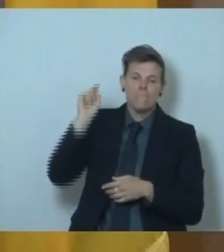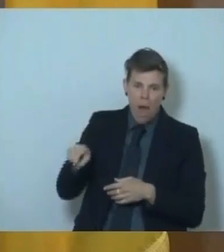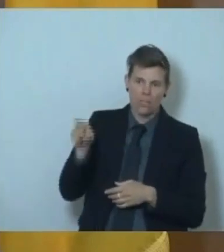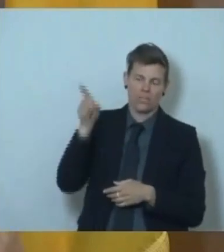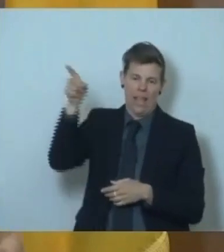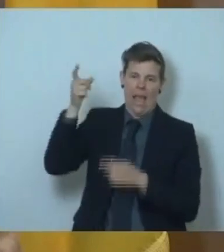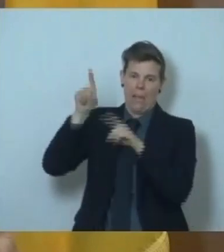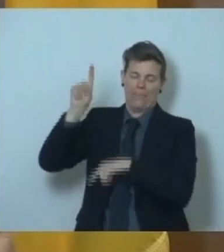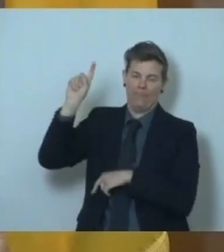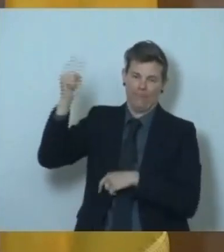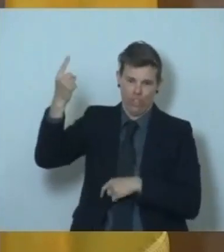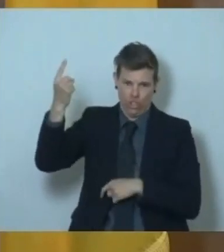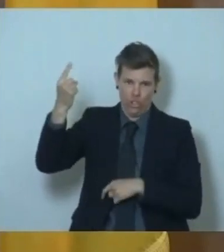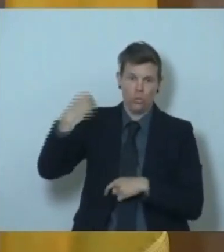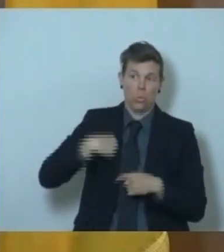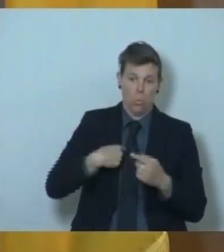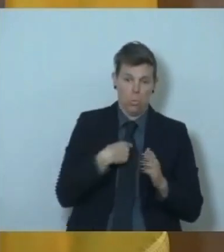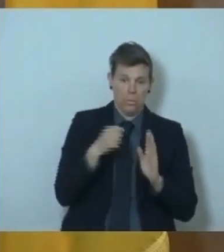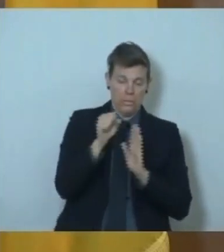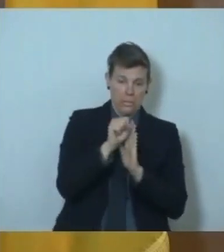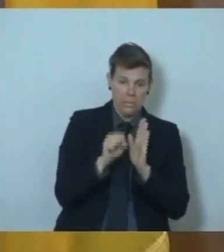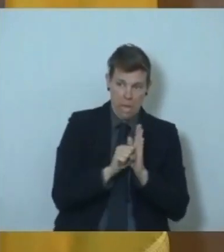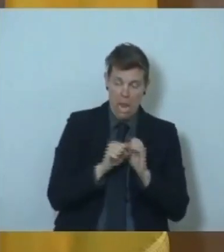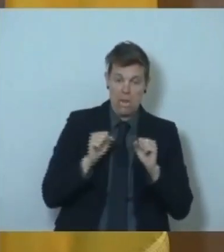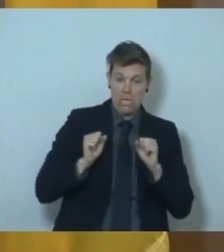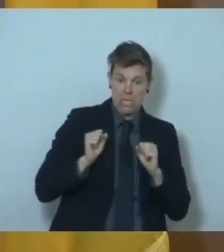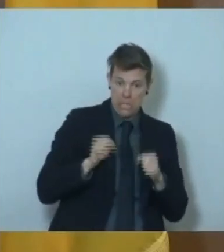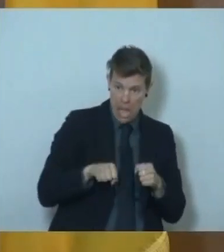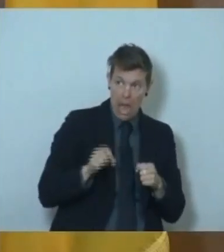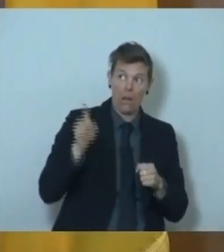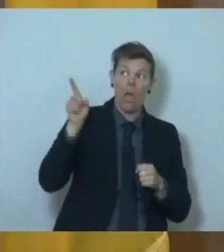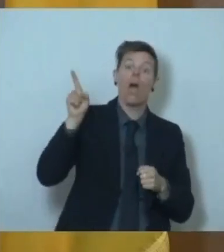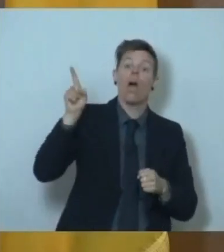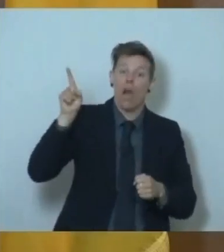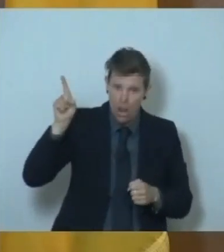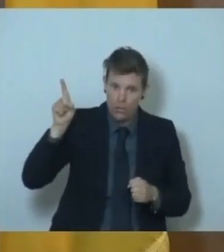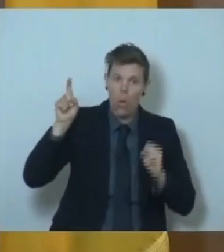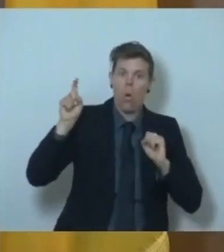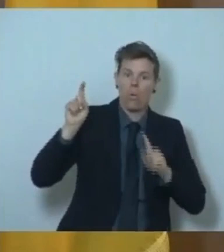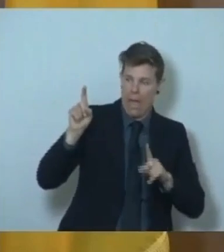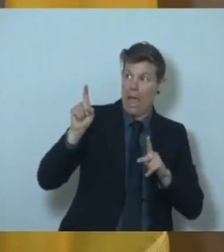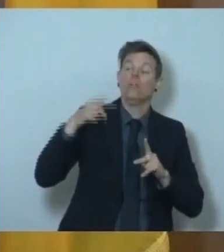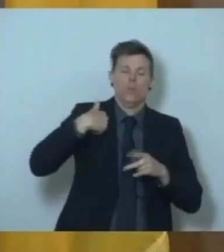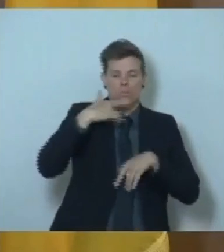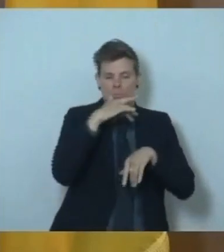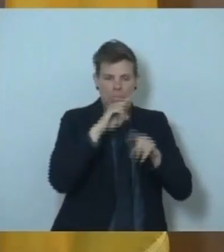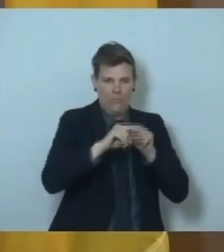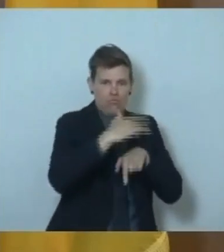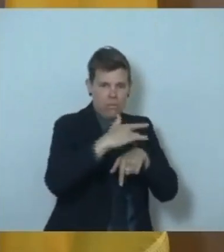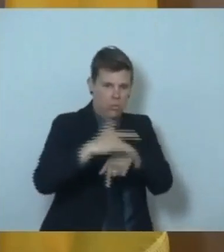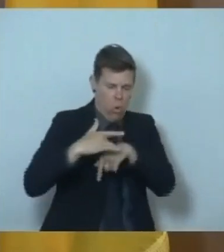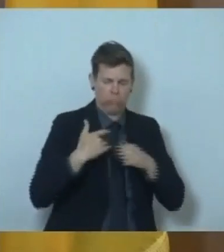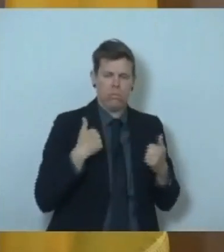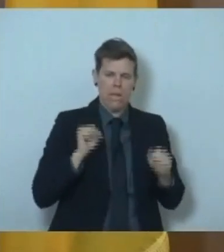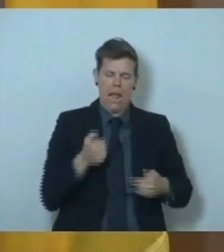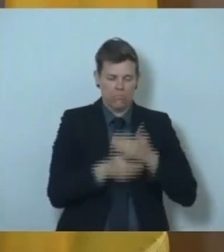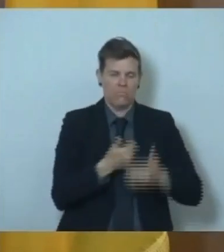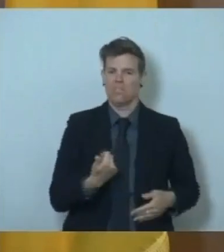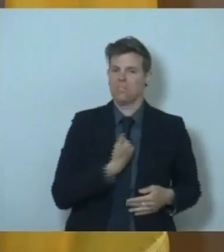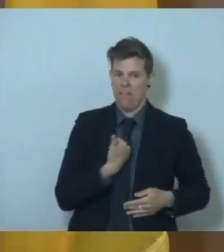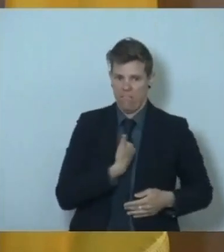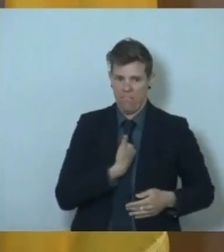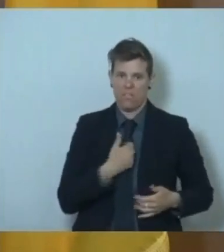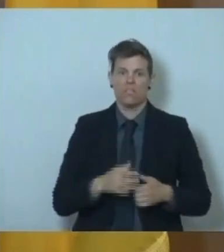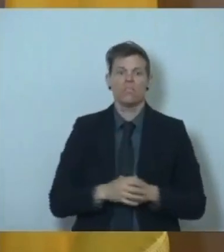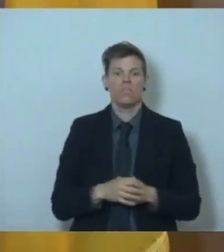operationalize any number of efforts. And so if you want to be on the ground dealing with any kind of